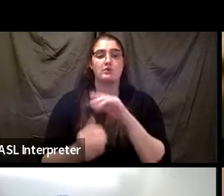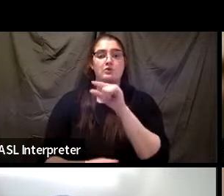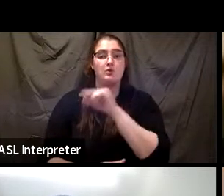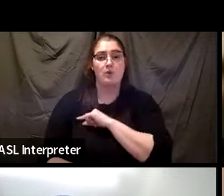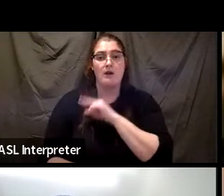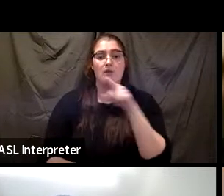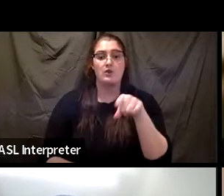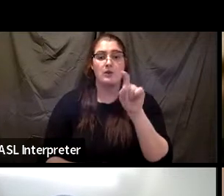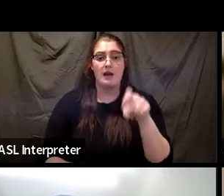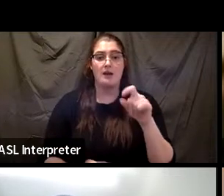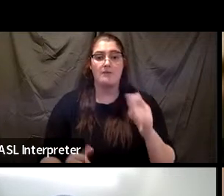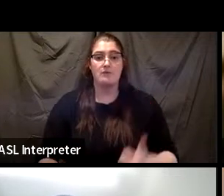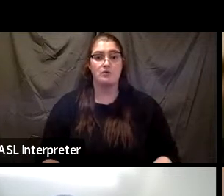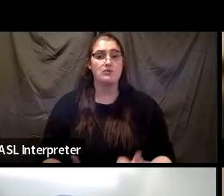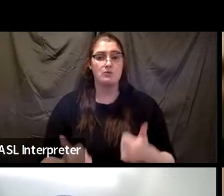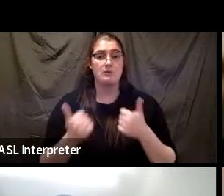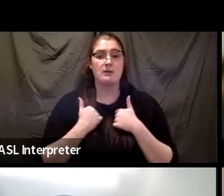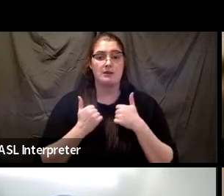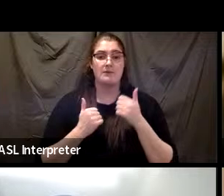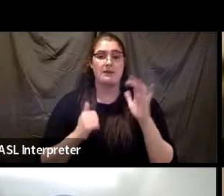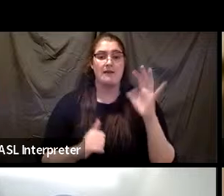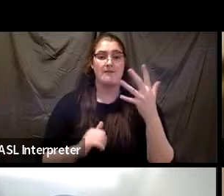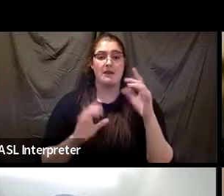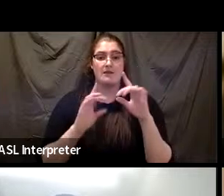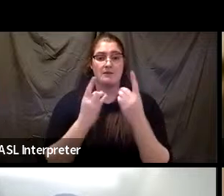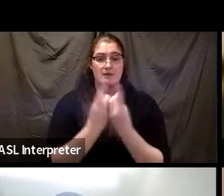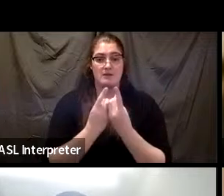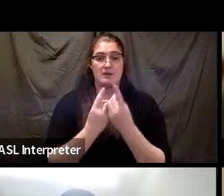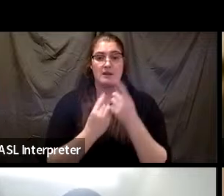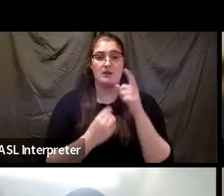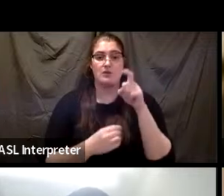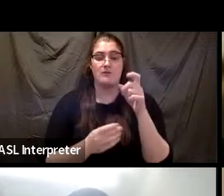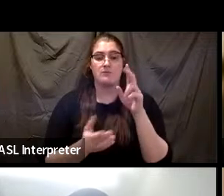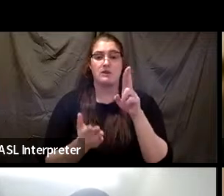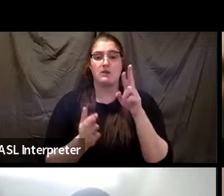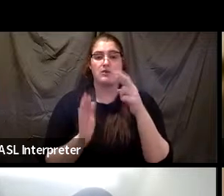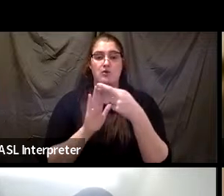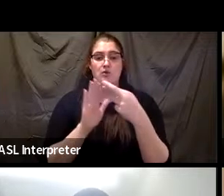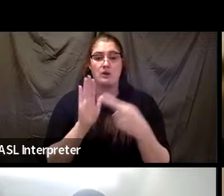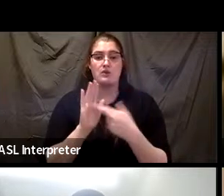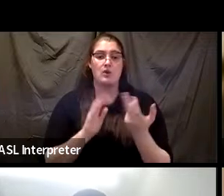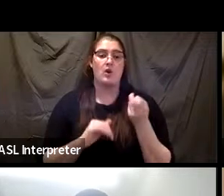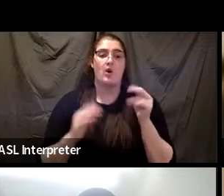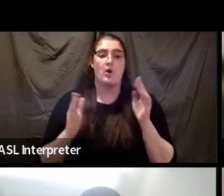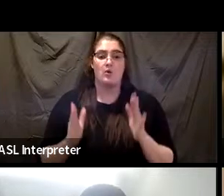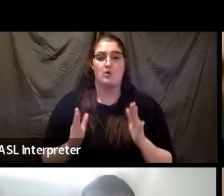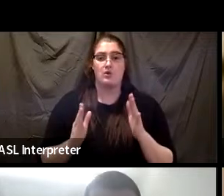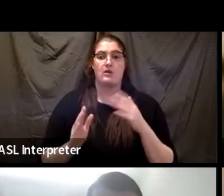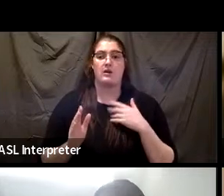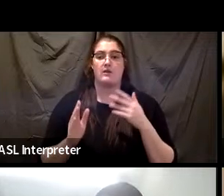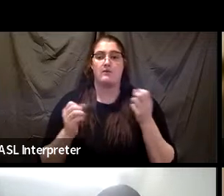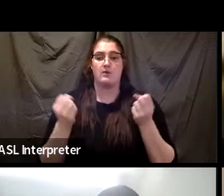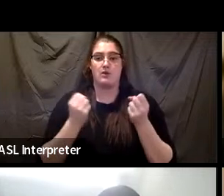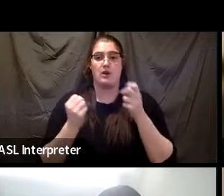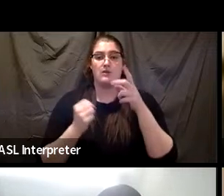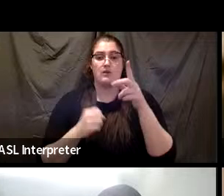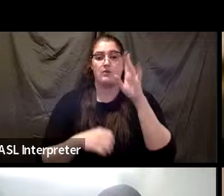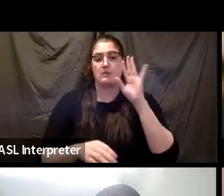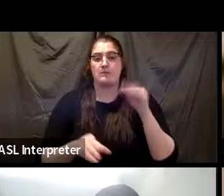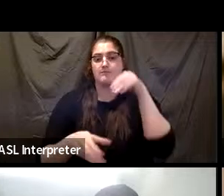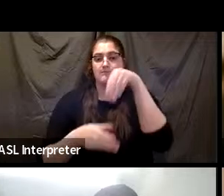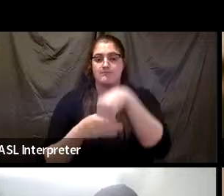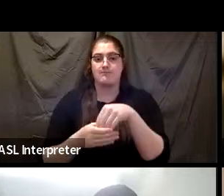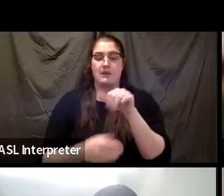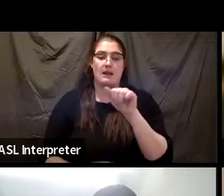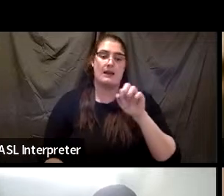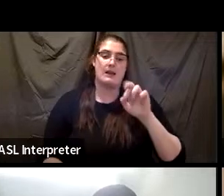be a resident of the 5th district and you have to be the registered owner of the vehicle that you're going to be placing the air tag in. So when you come